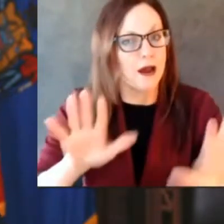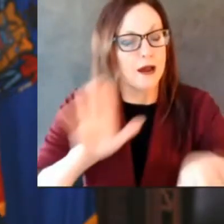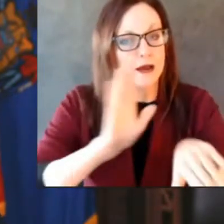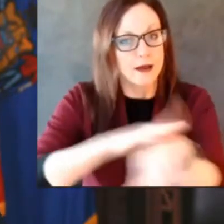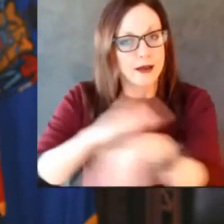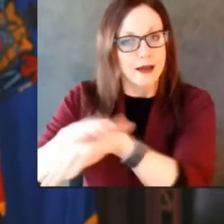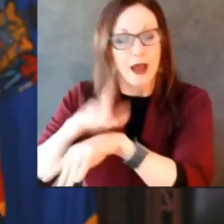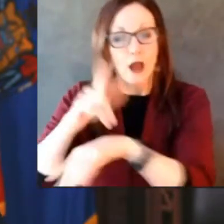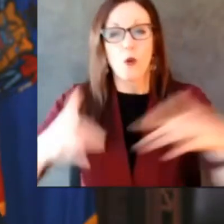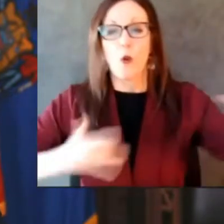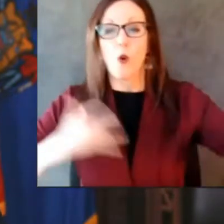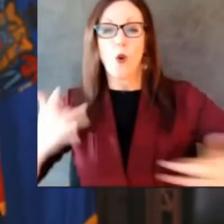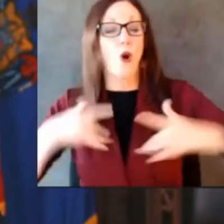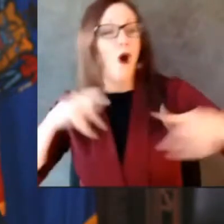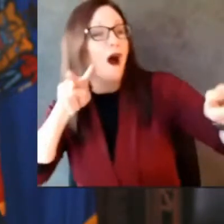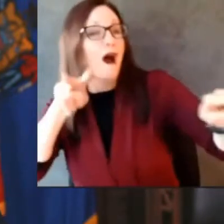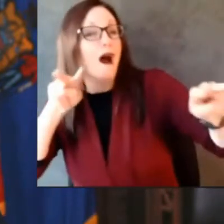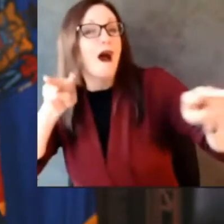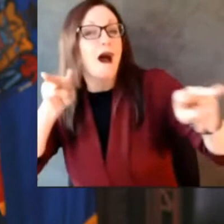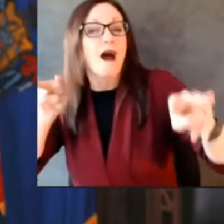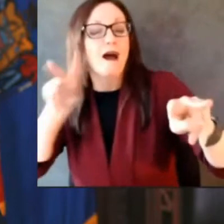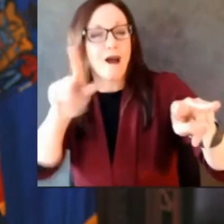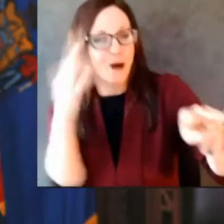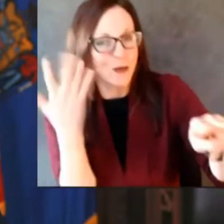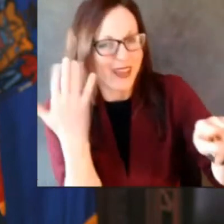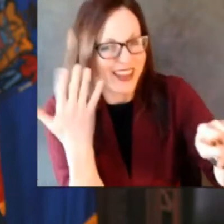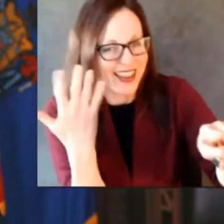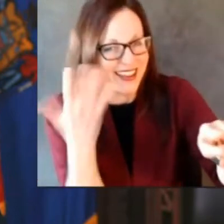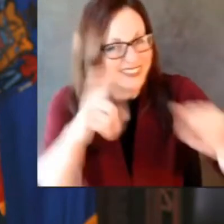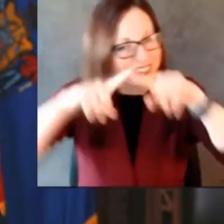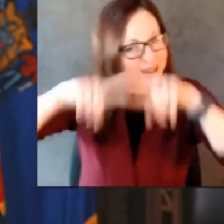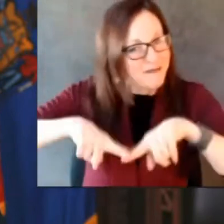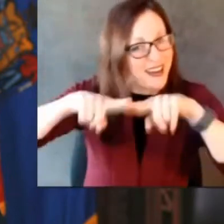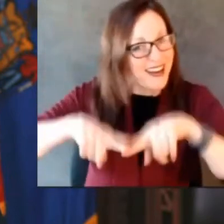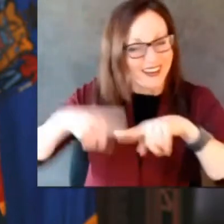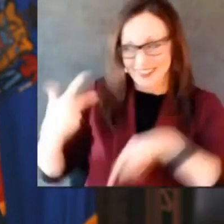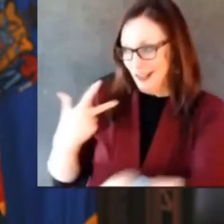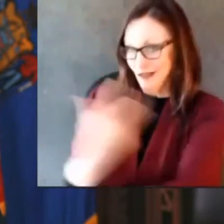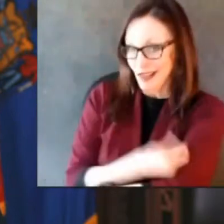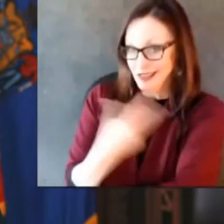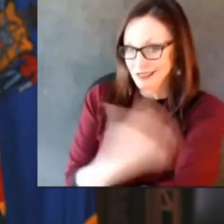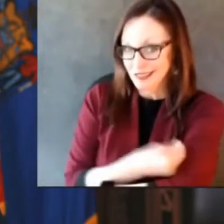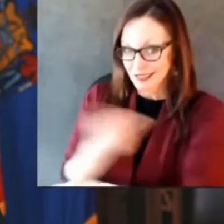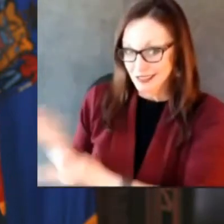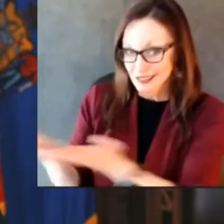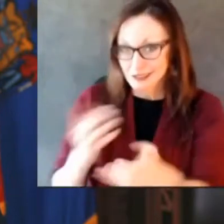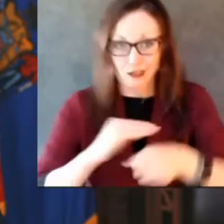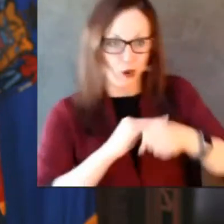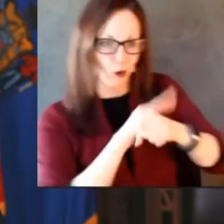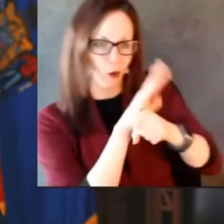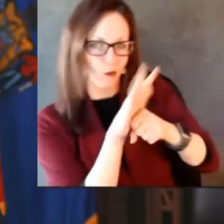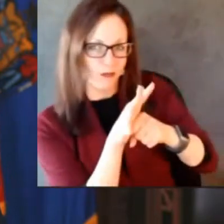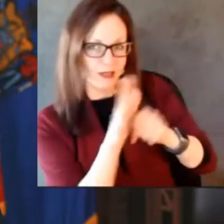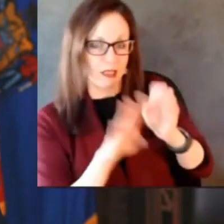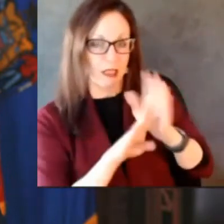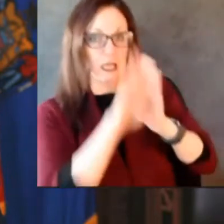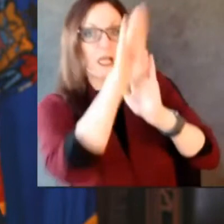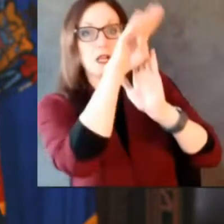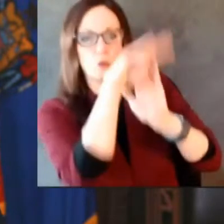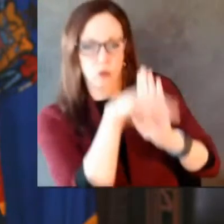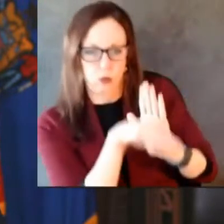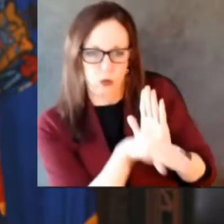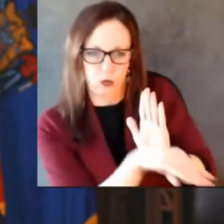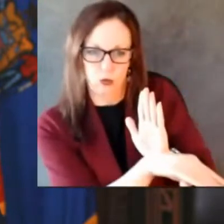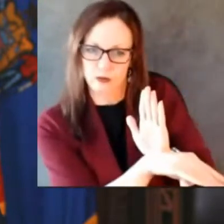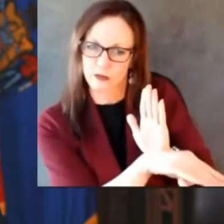you. More than 2 million Wisconsinites have completed their vaccine series. That's 2 million of your friends, family members,